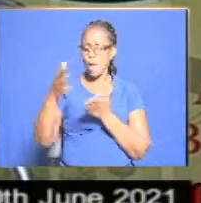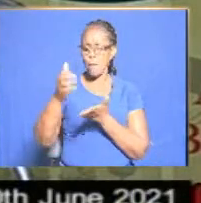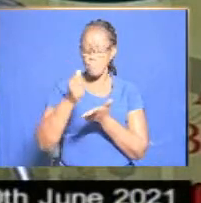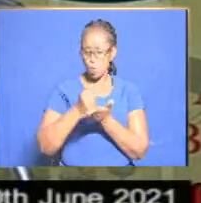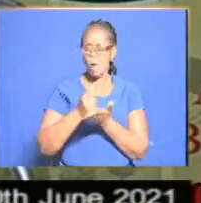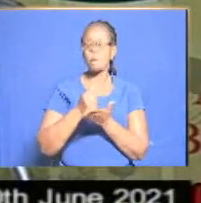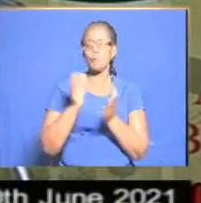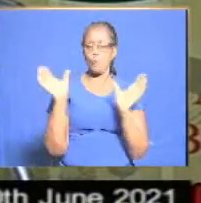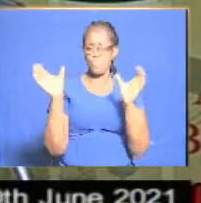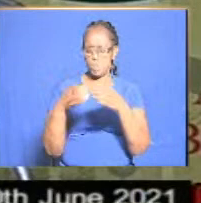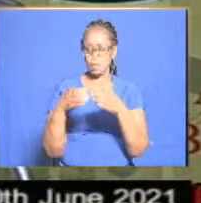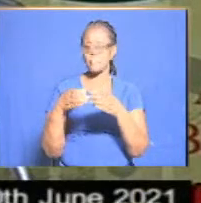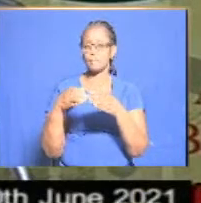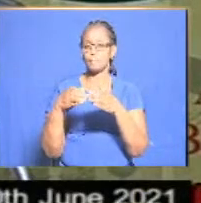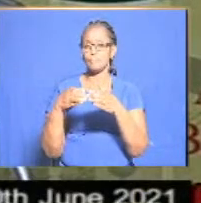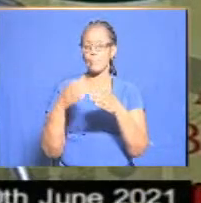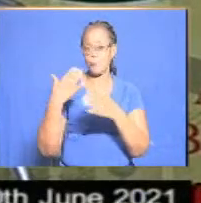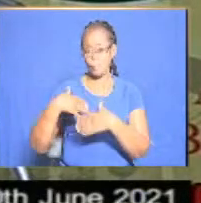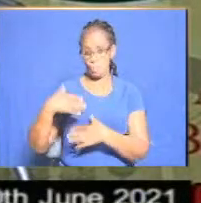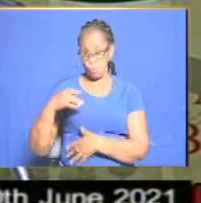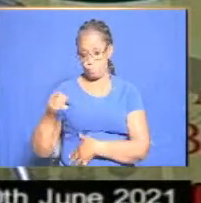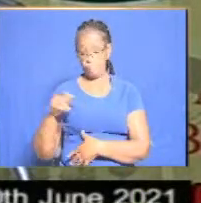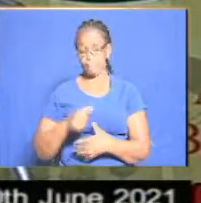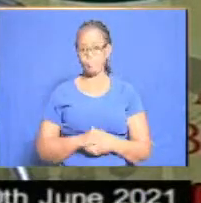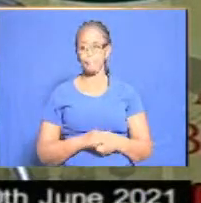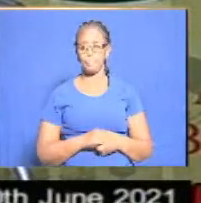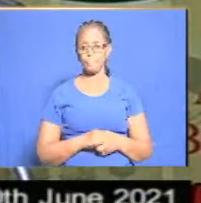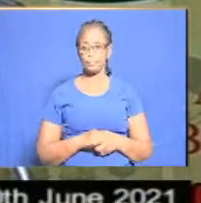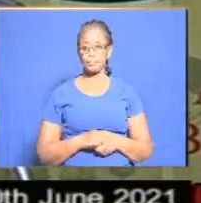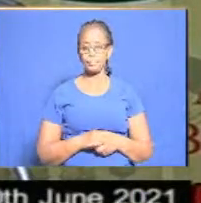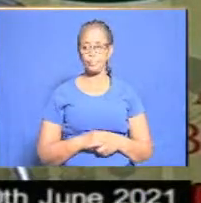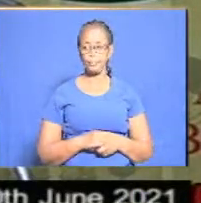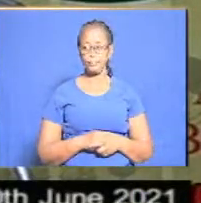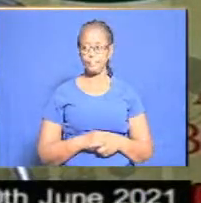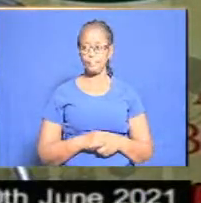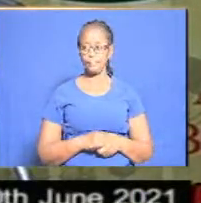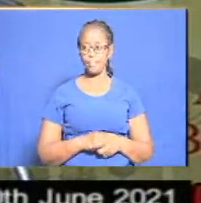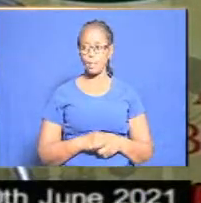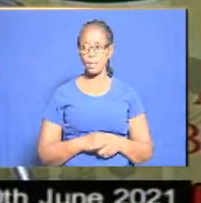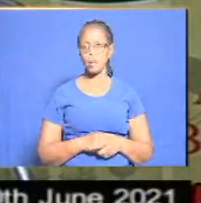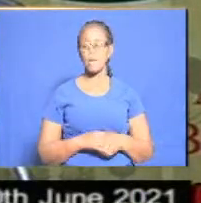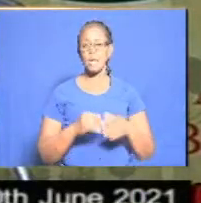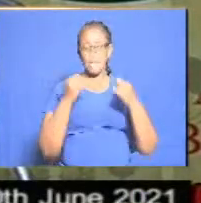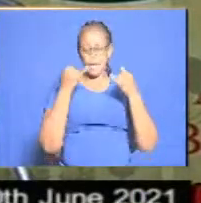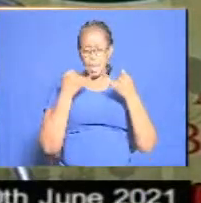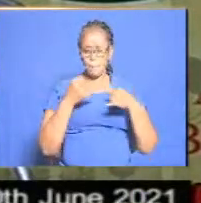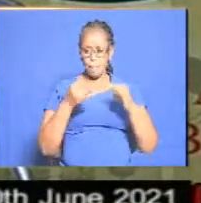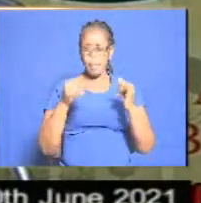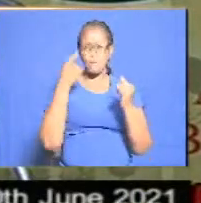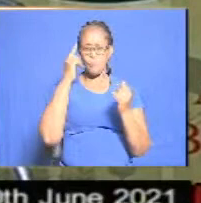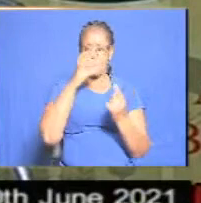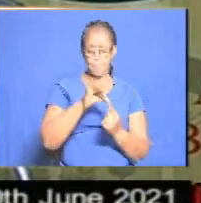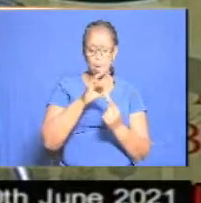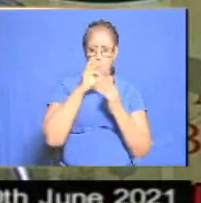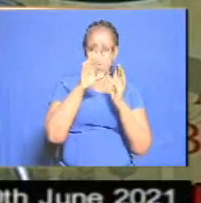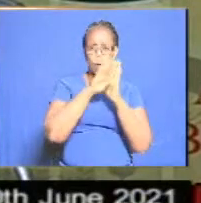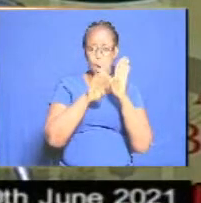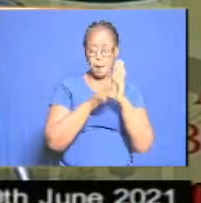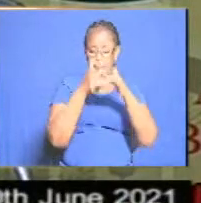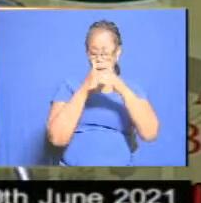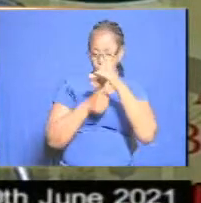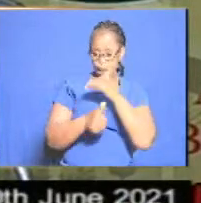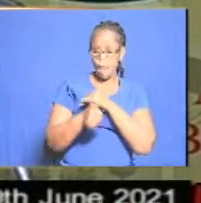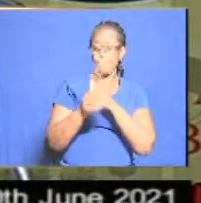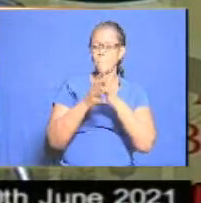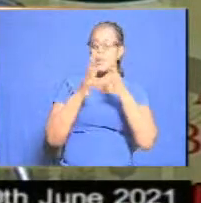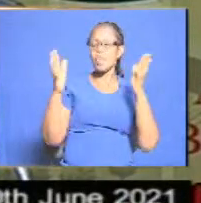scouts. Mr. Speaker, the implementation of priority programs under the Big Four agenda is